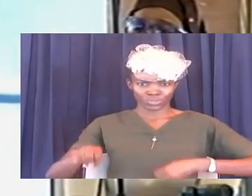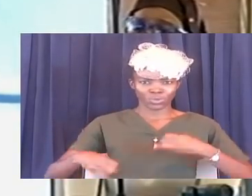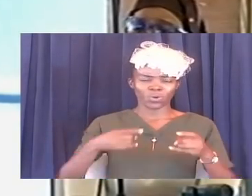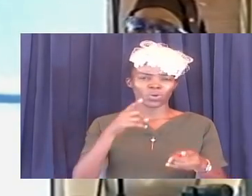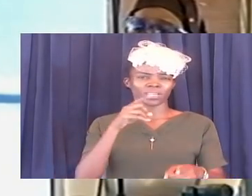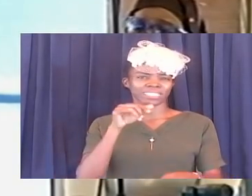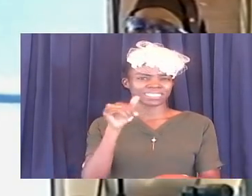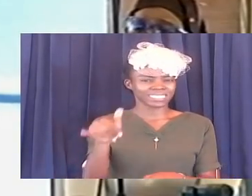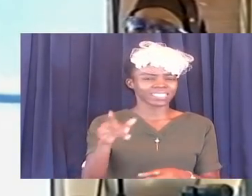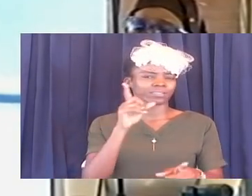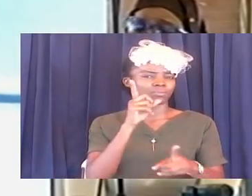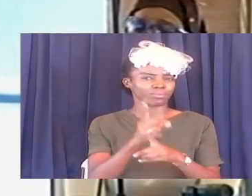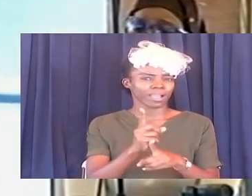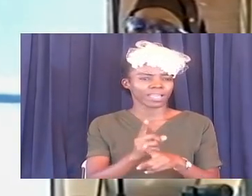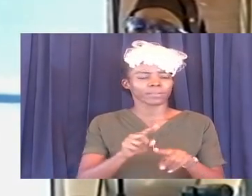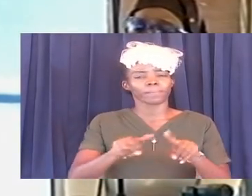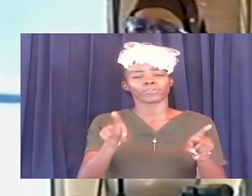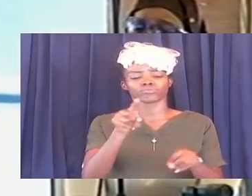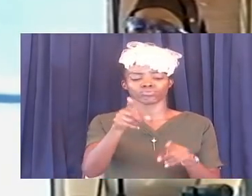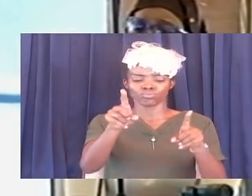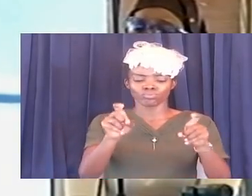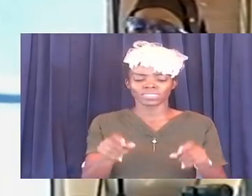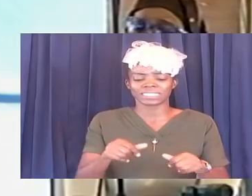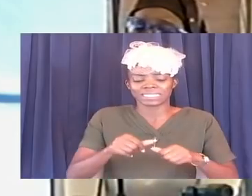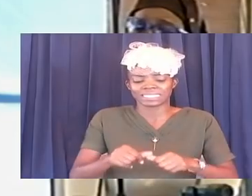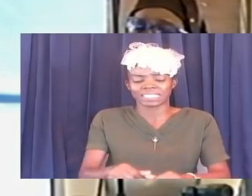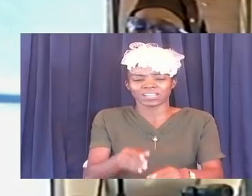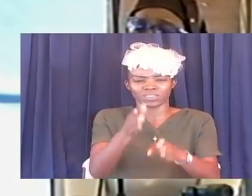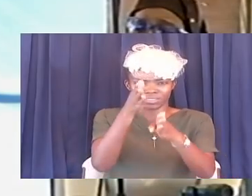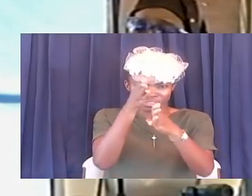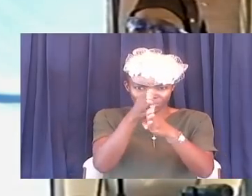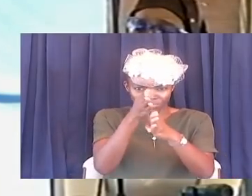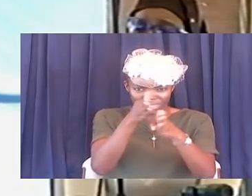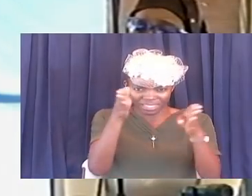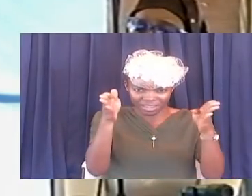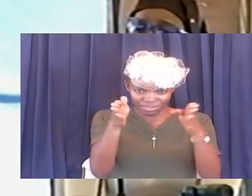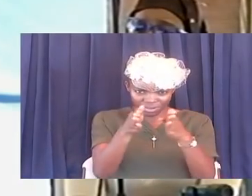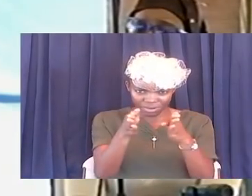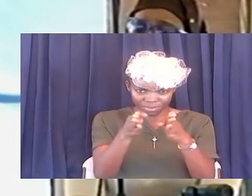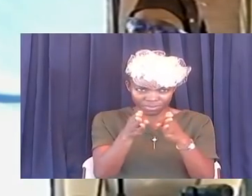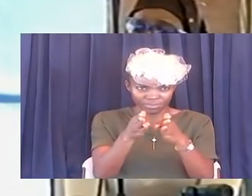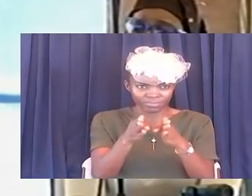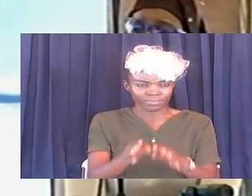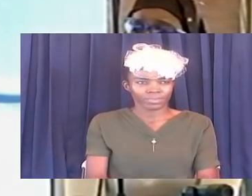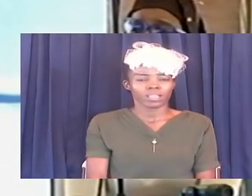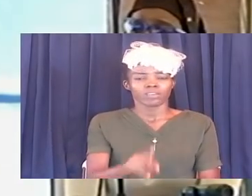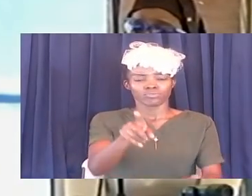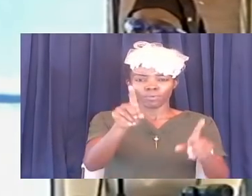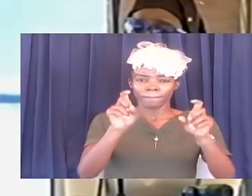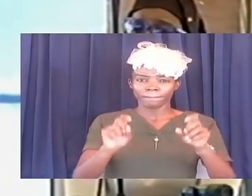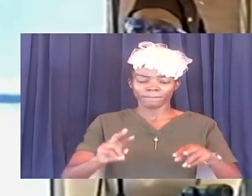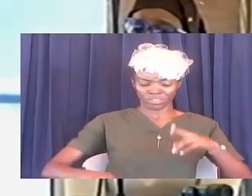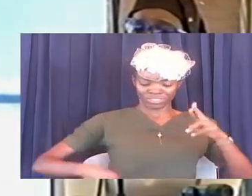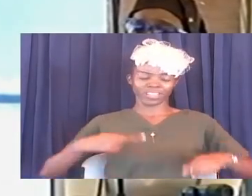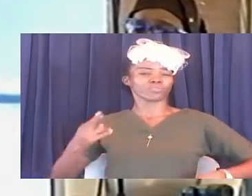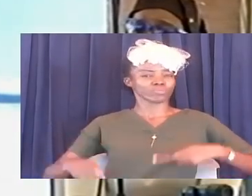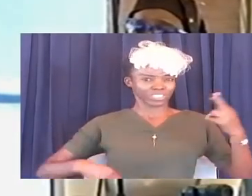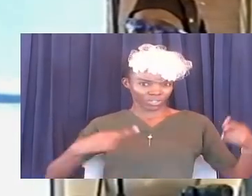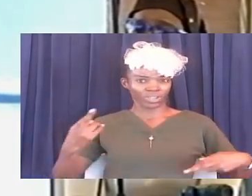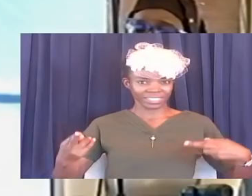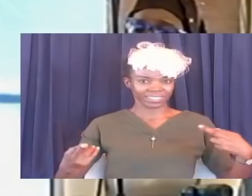to remain on the straight and narrow. It says you ought to rejoice. Rejoice,